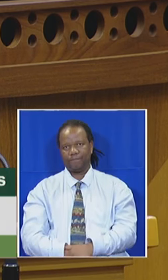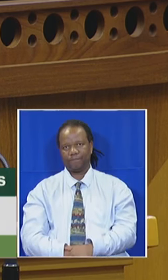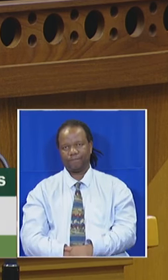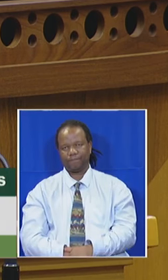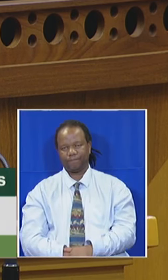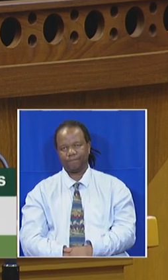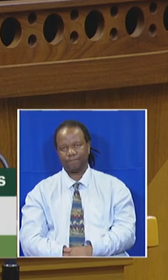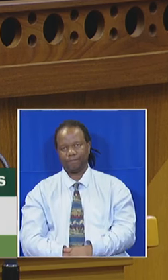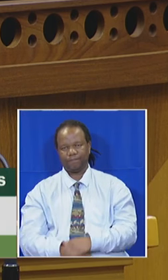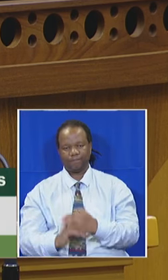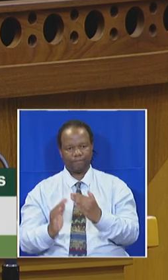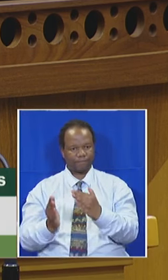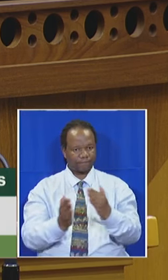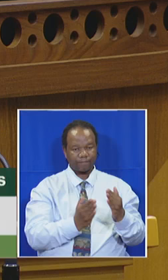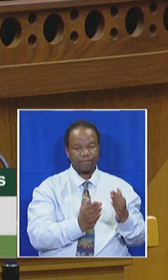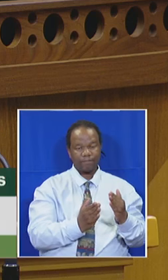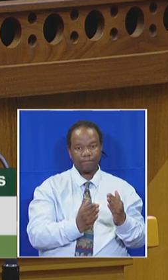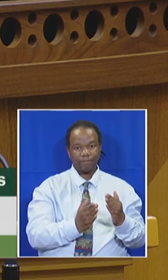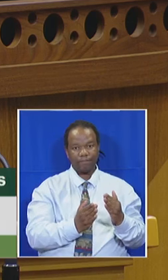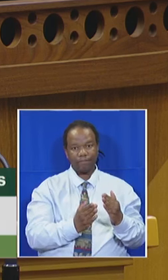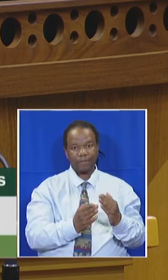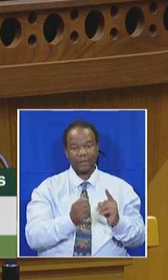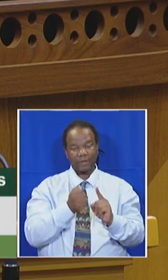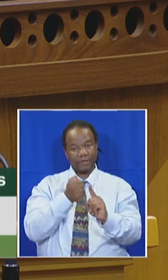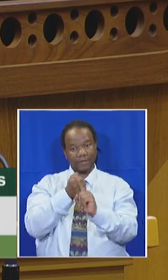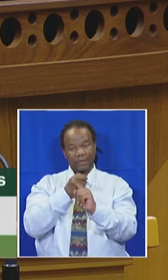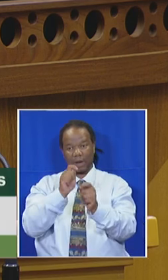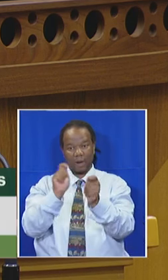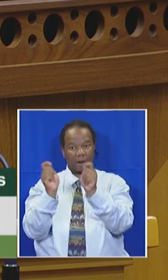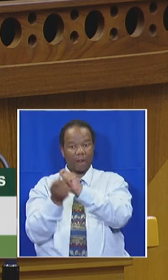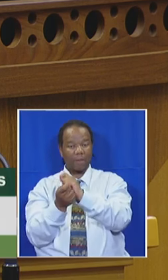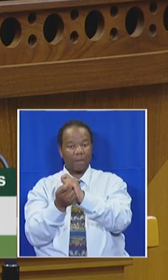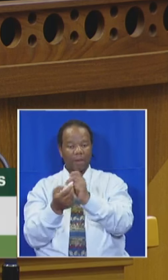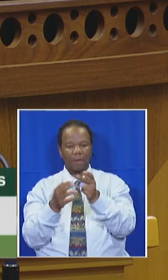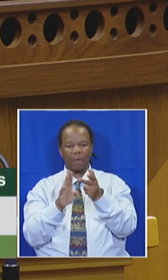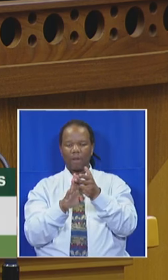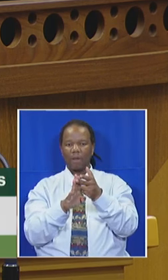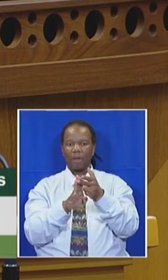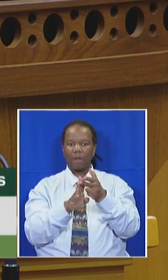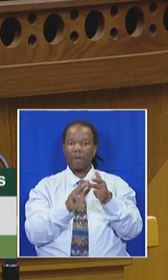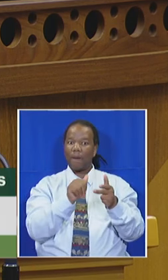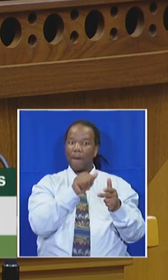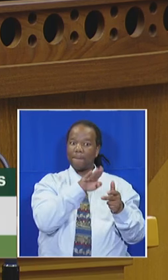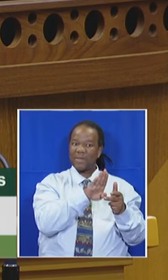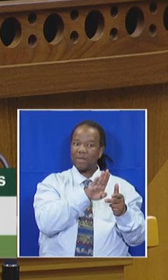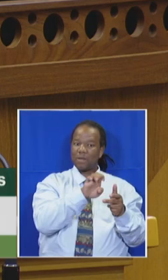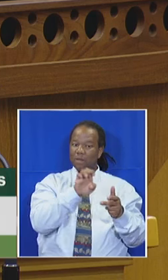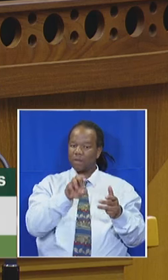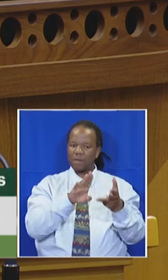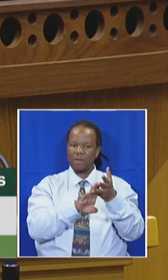Radical economic transformation, of which affirmative action and BEE